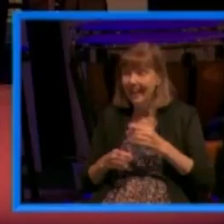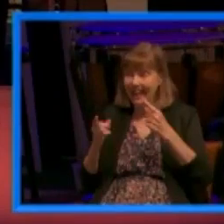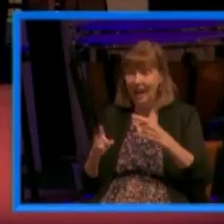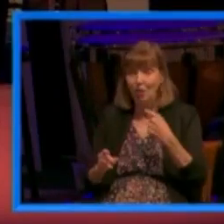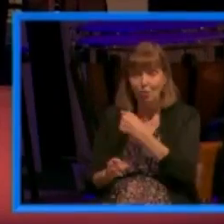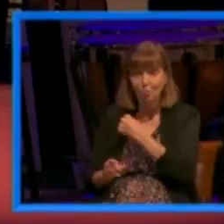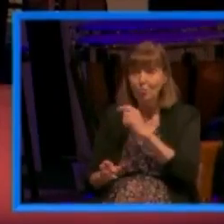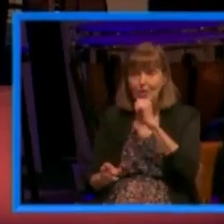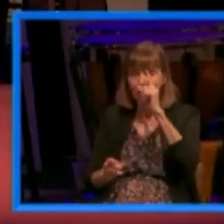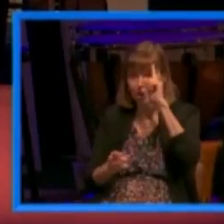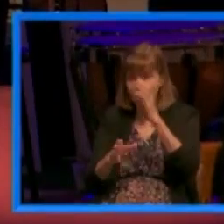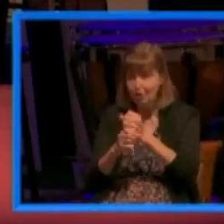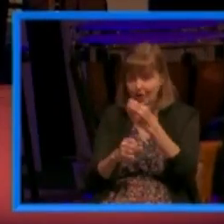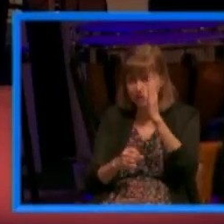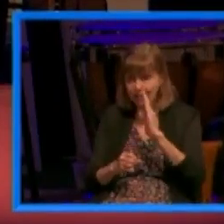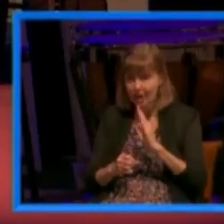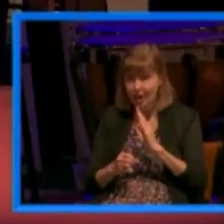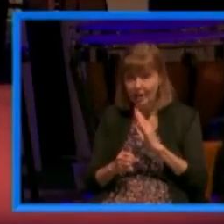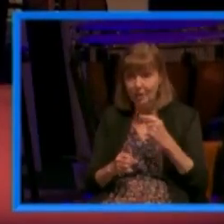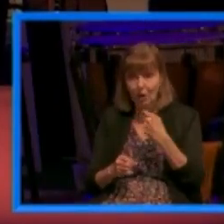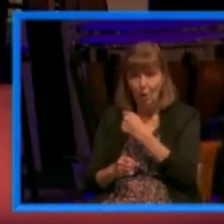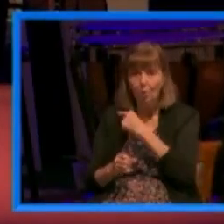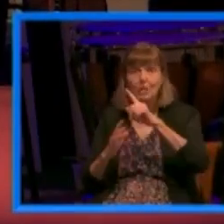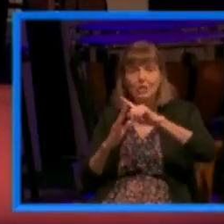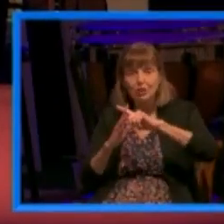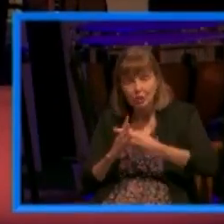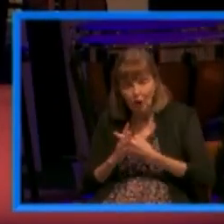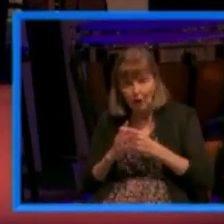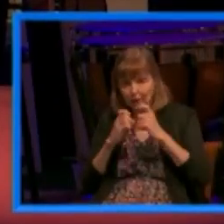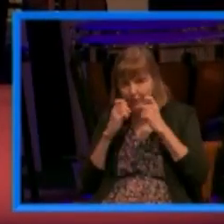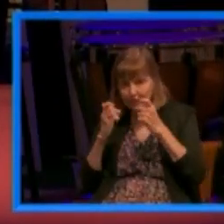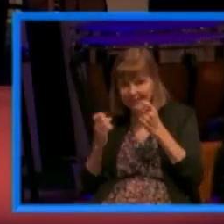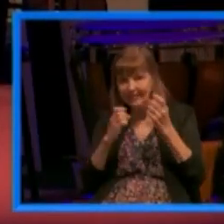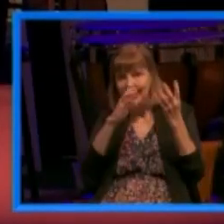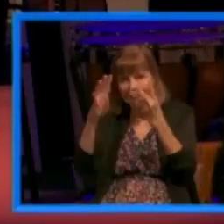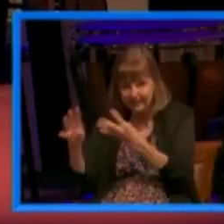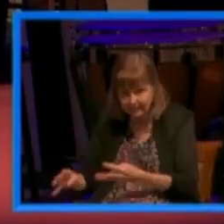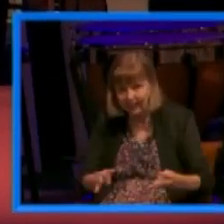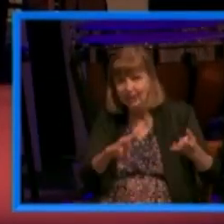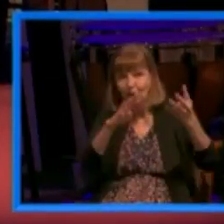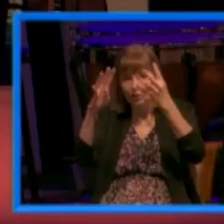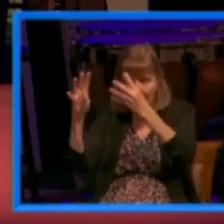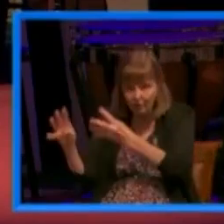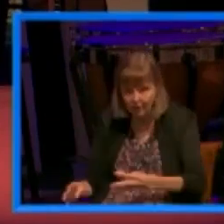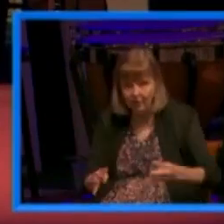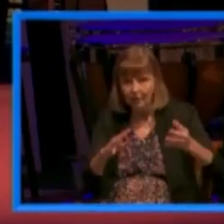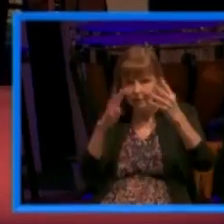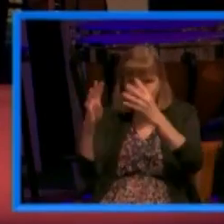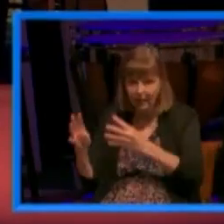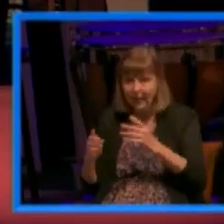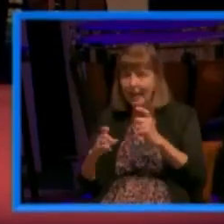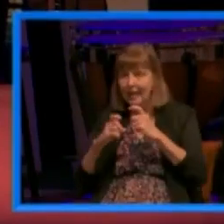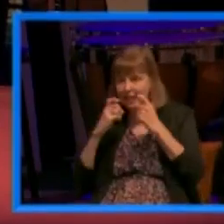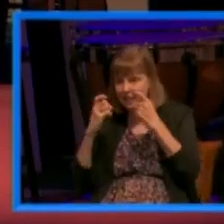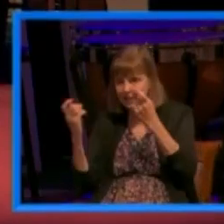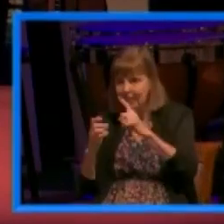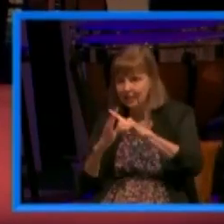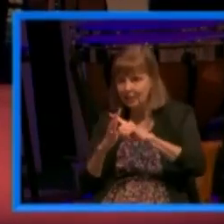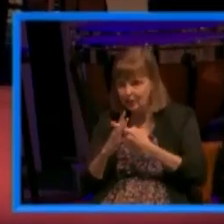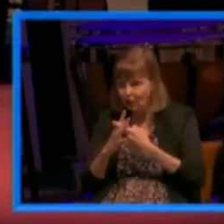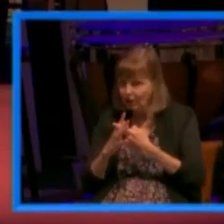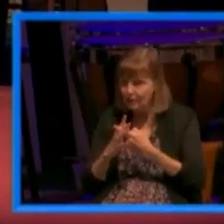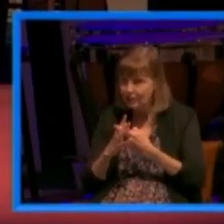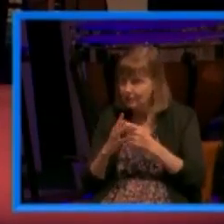we begin the cycle of sin. Sin begins by telling God we'll handle it because we